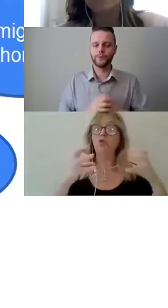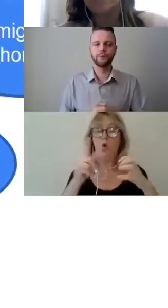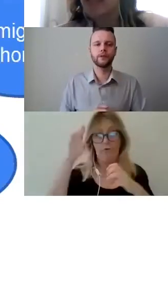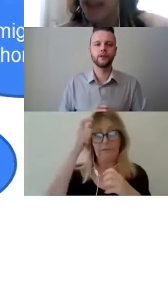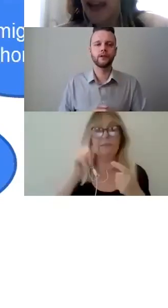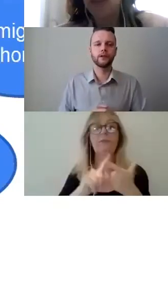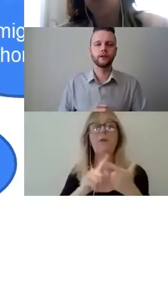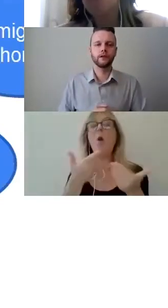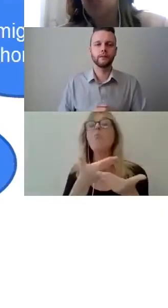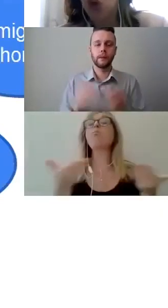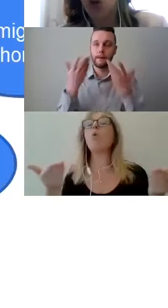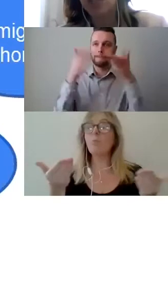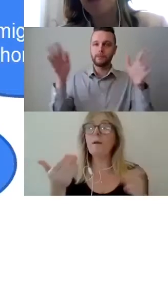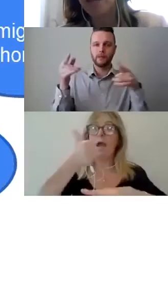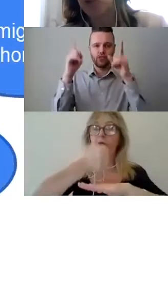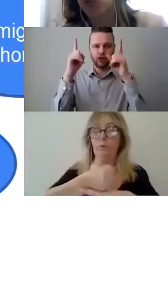public authorities,